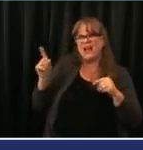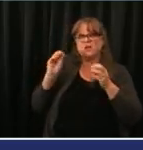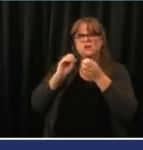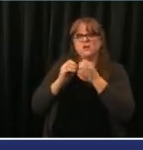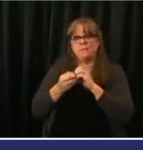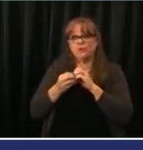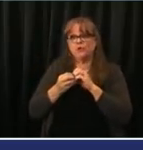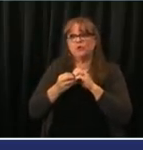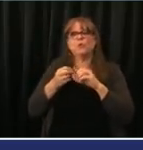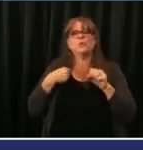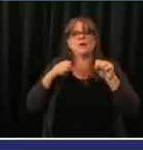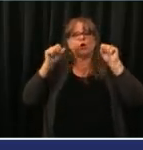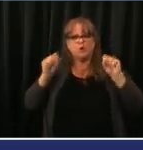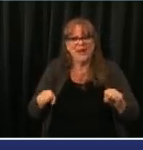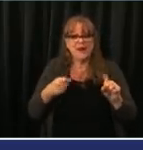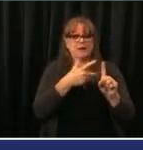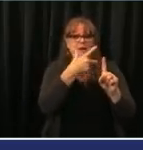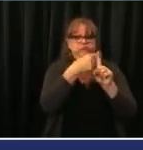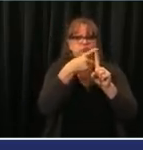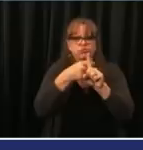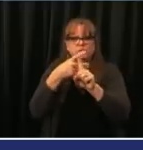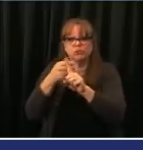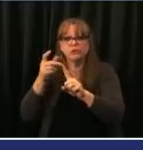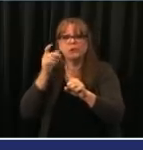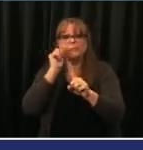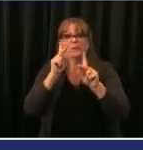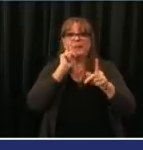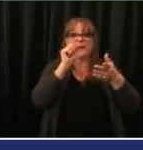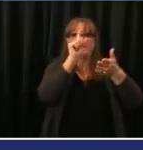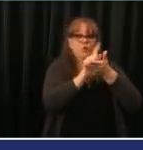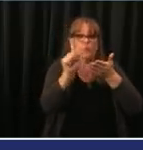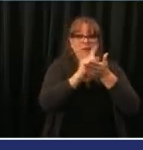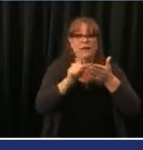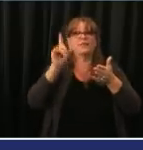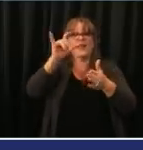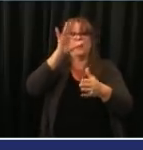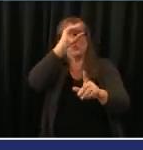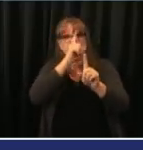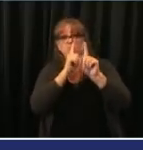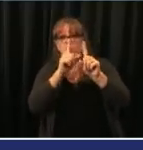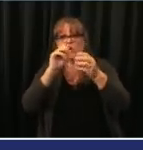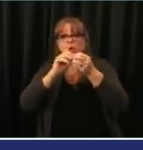Coloradans each week to reach our goal. The goal right there at the bottom that the governor mentioned,